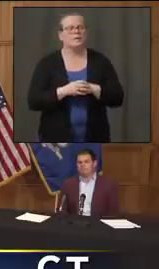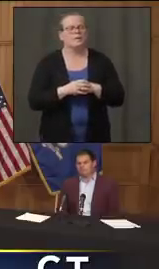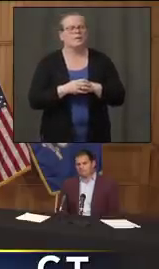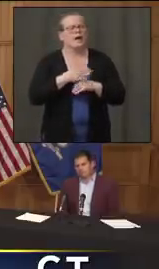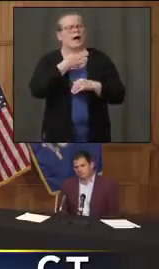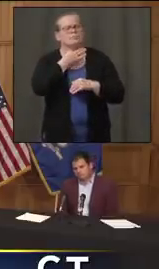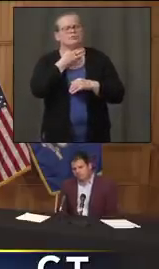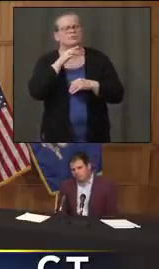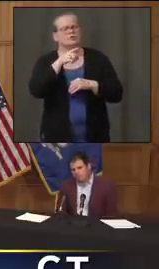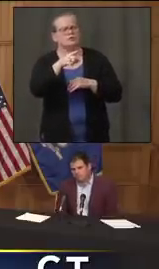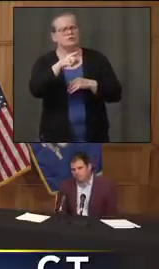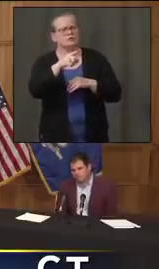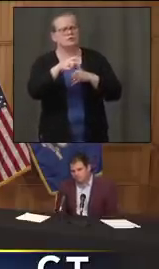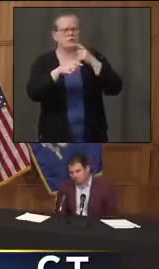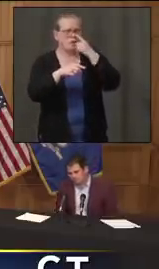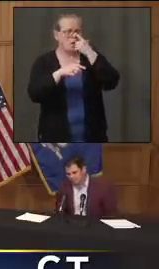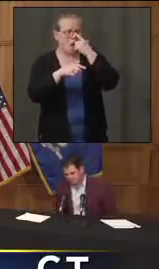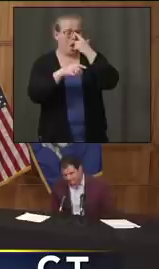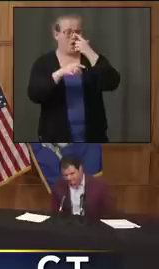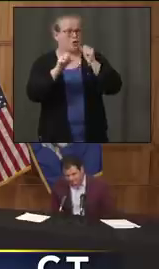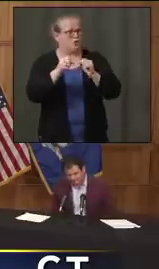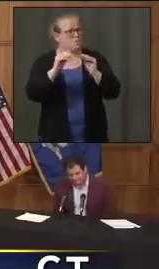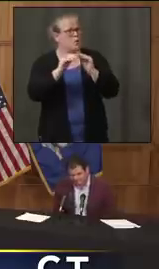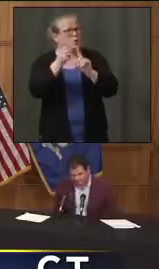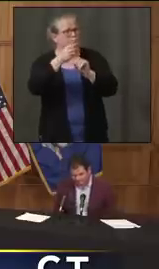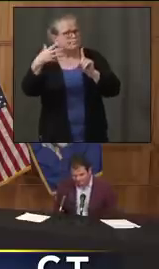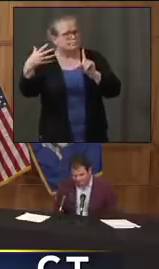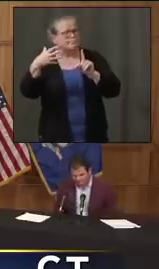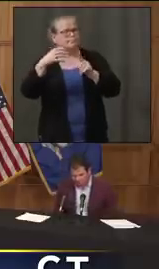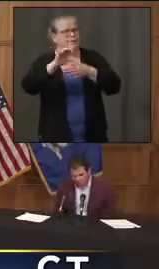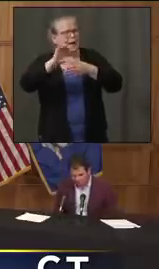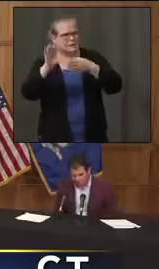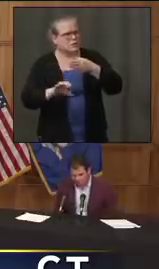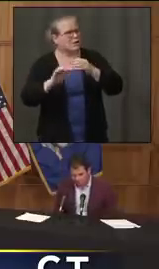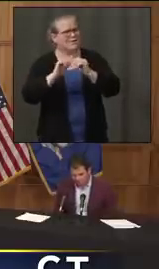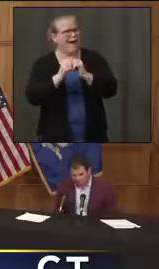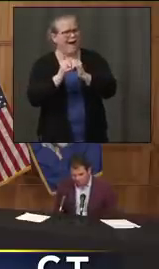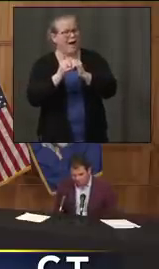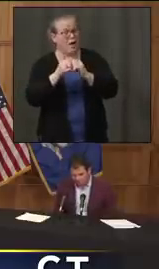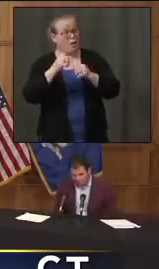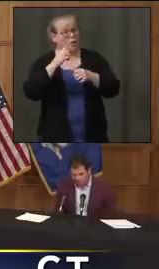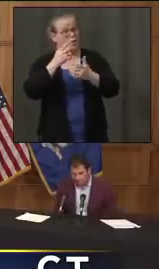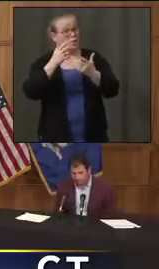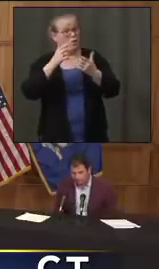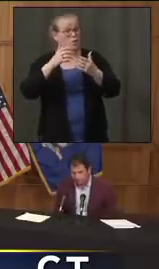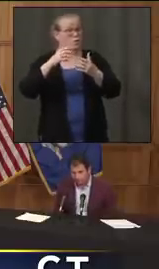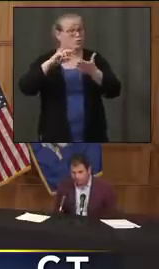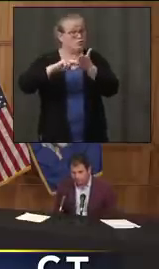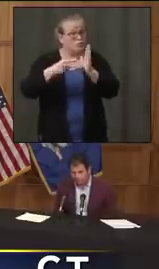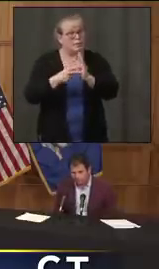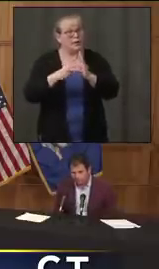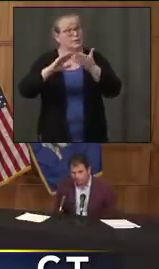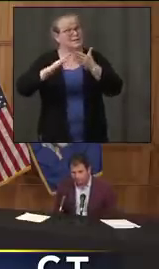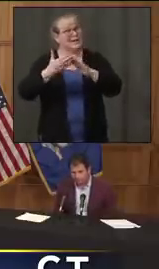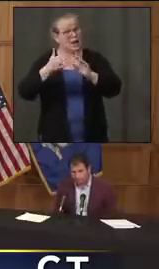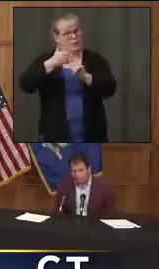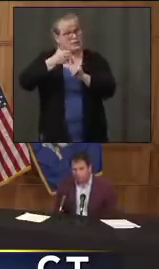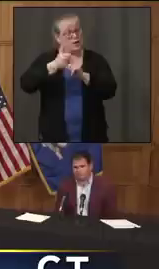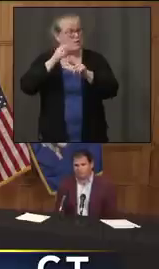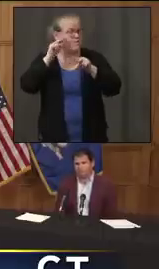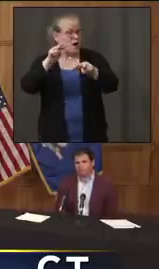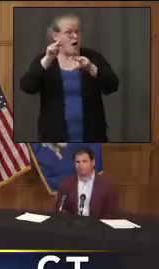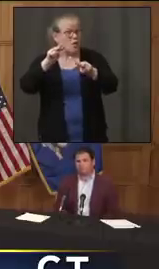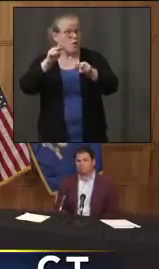enforcement guidelines. Are you talking about local officials monitoring to make sure that these businesses are following these